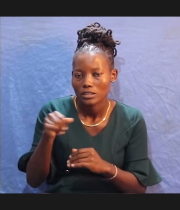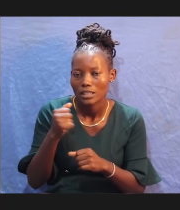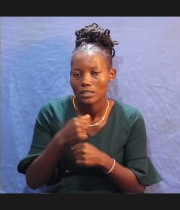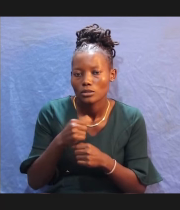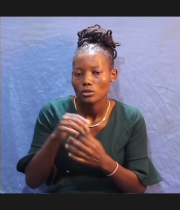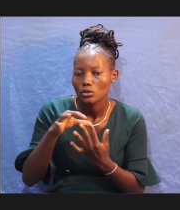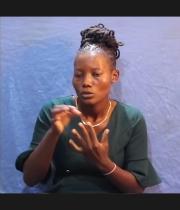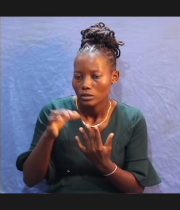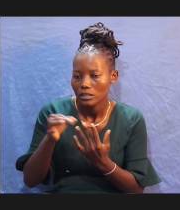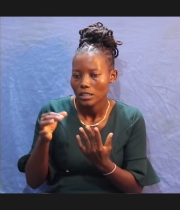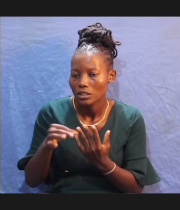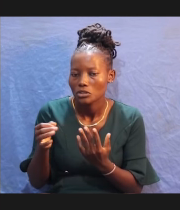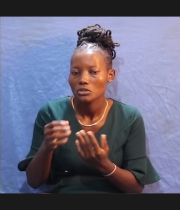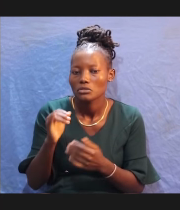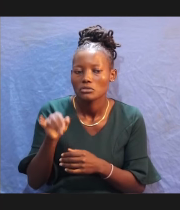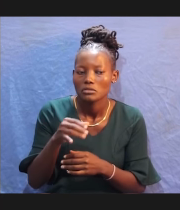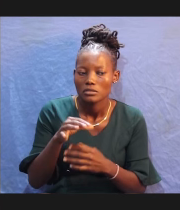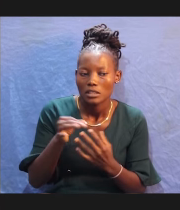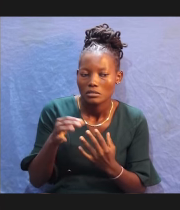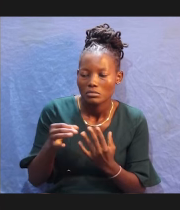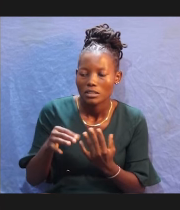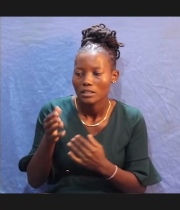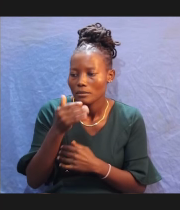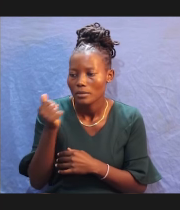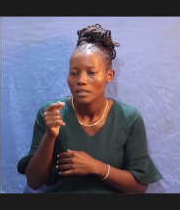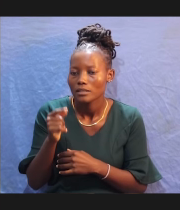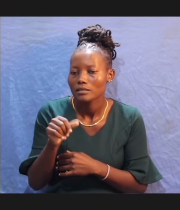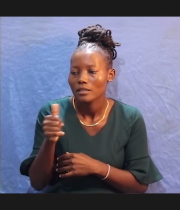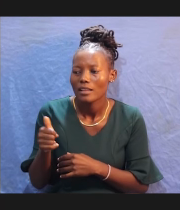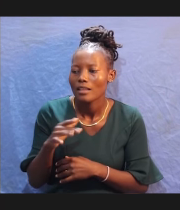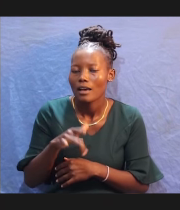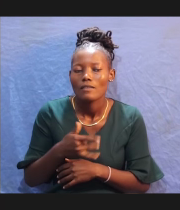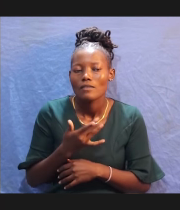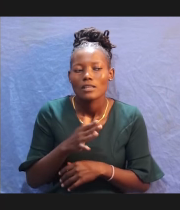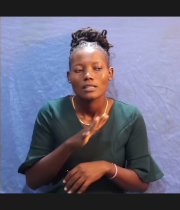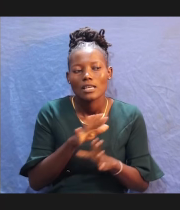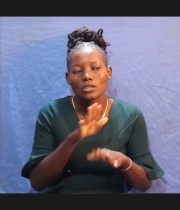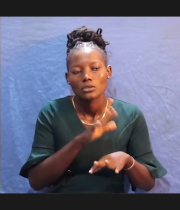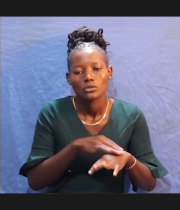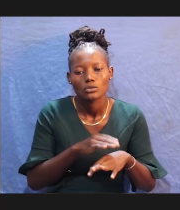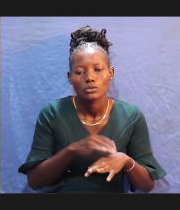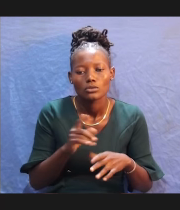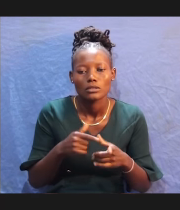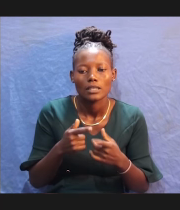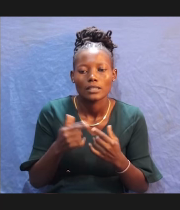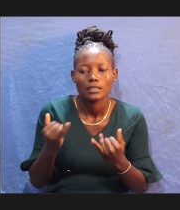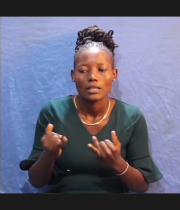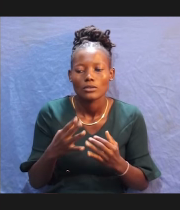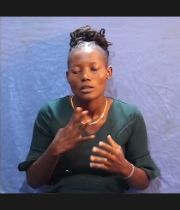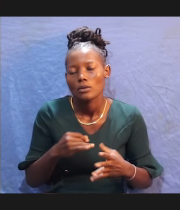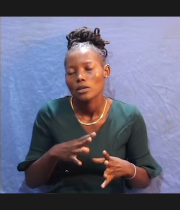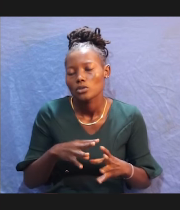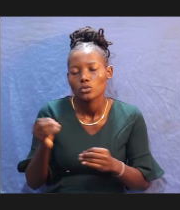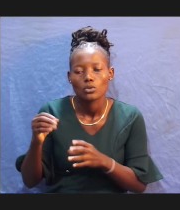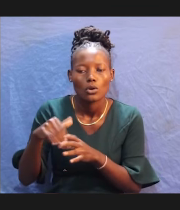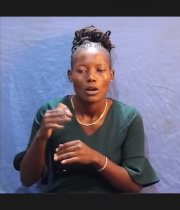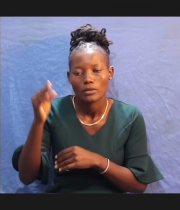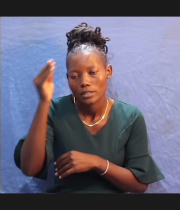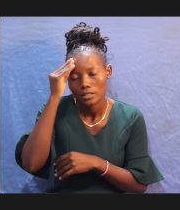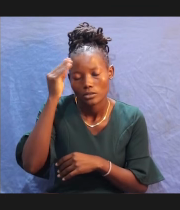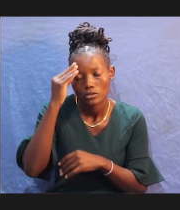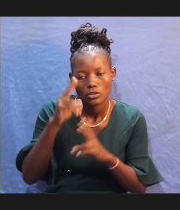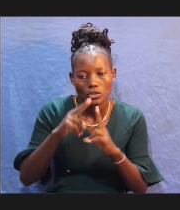say, okay, you 15 are the best, you are going to play. And the other ones feel like they're not good at all and they want to go out. Education is